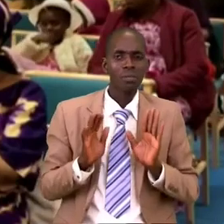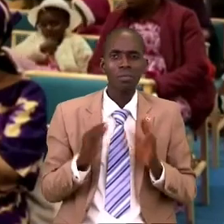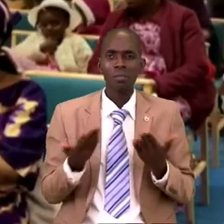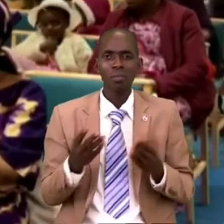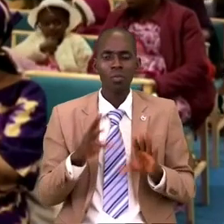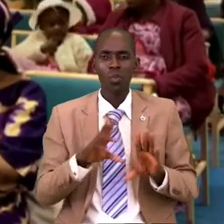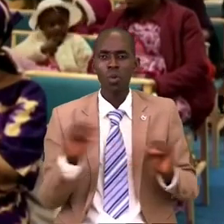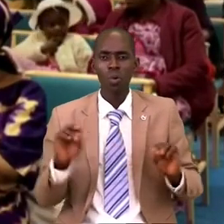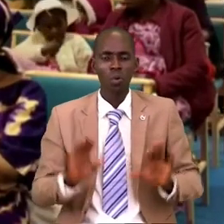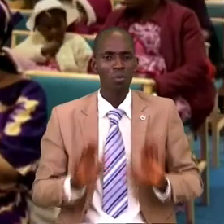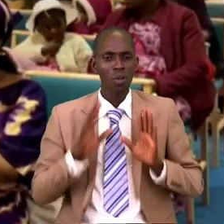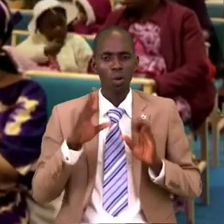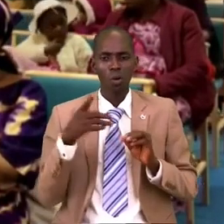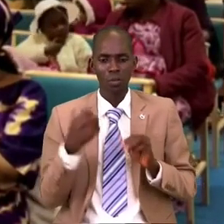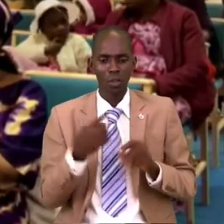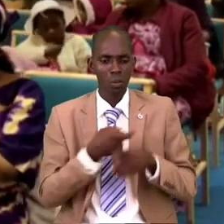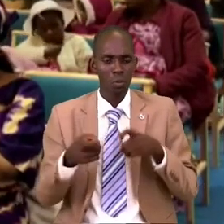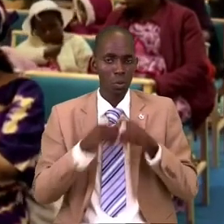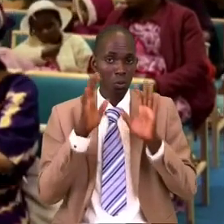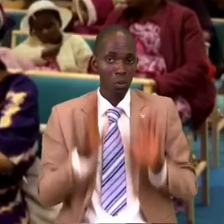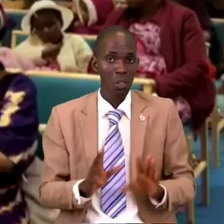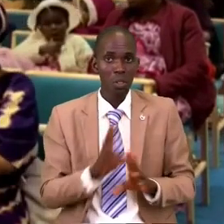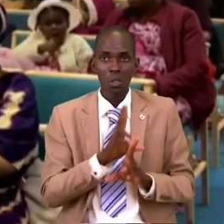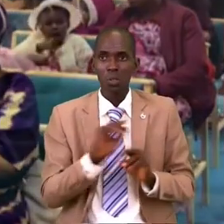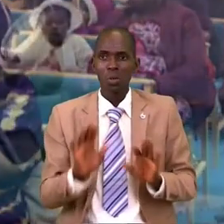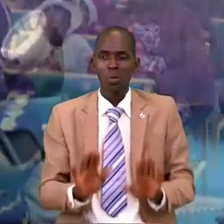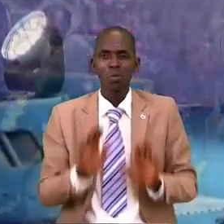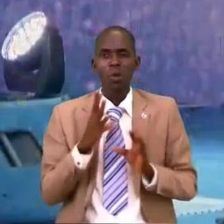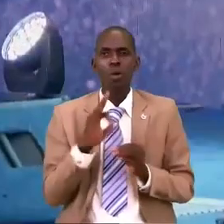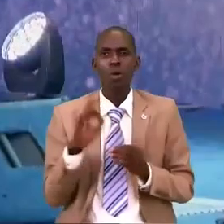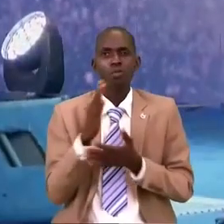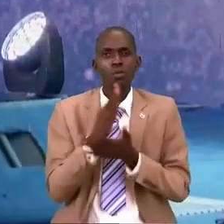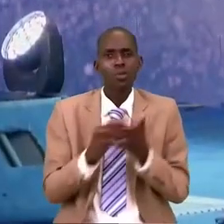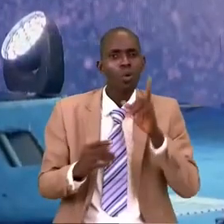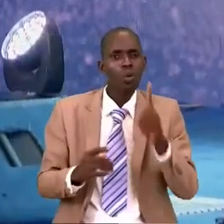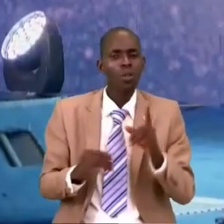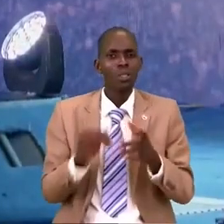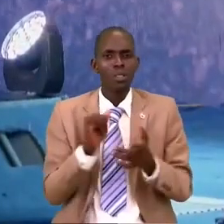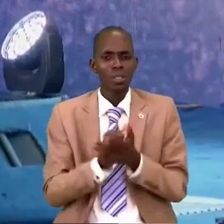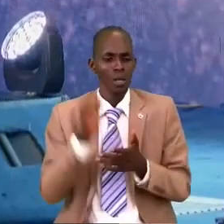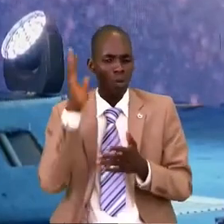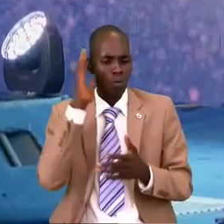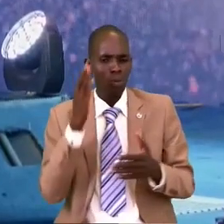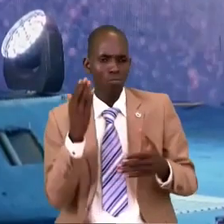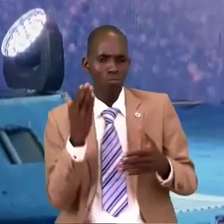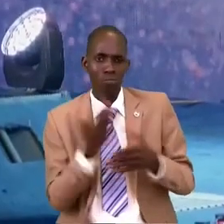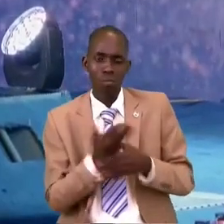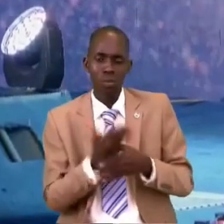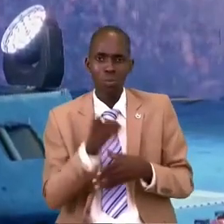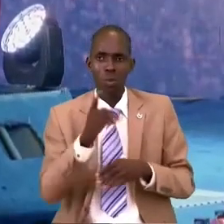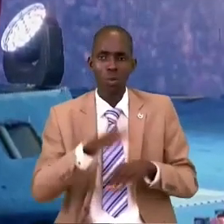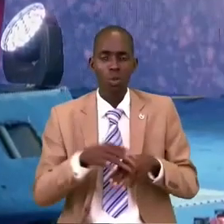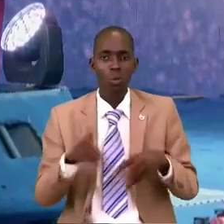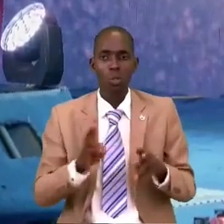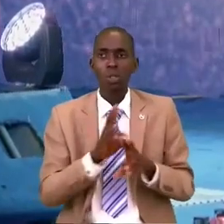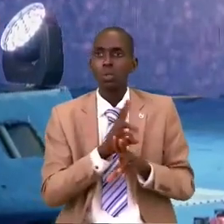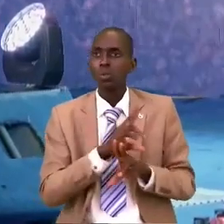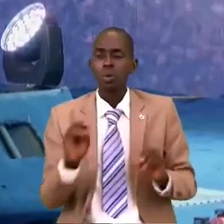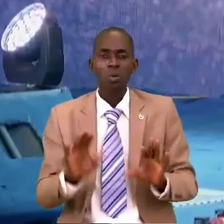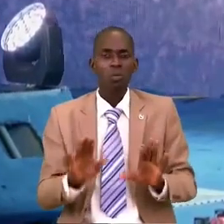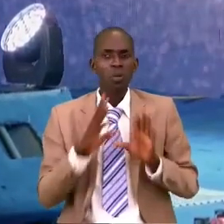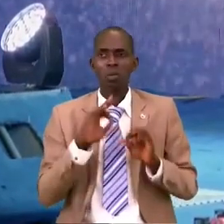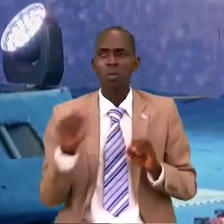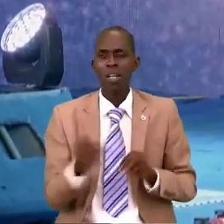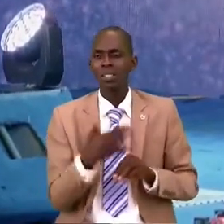of anything, and you only have the faith in God and the power of God that works in you, and